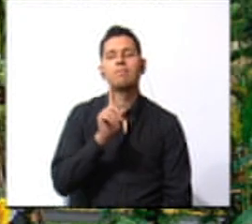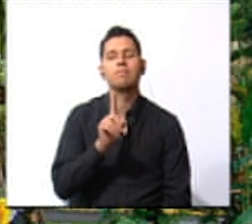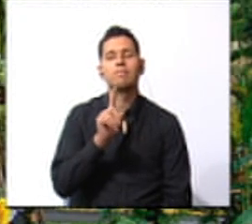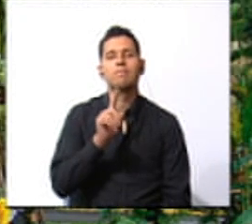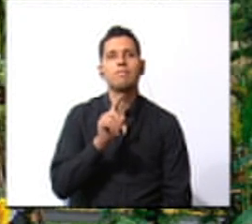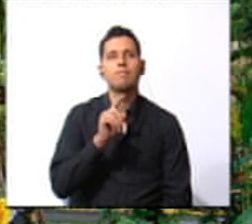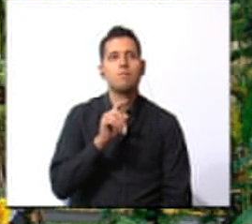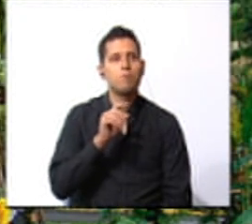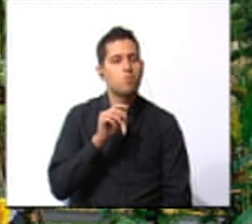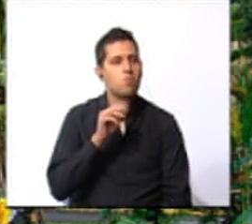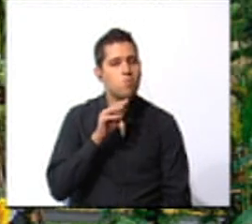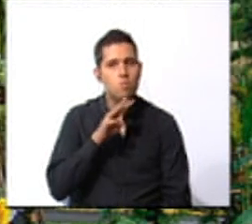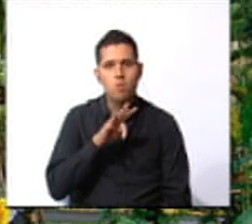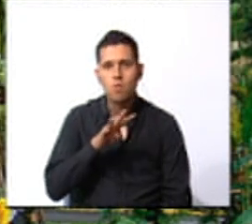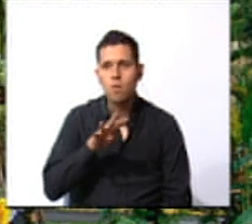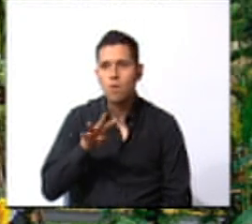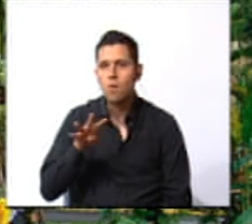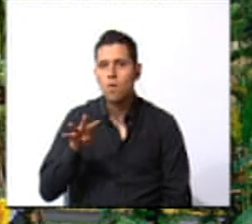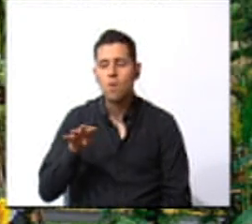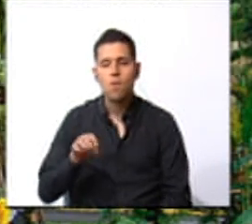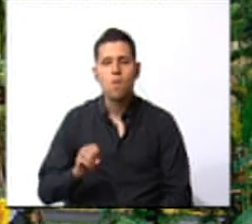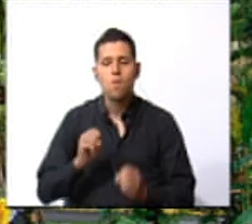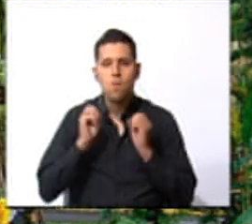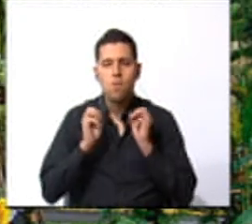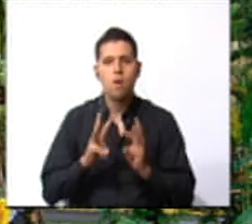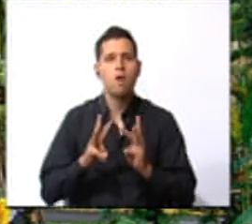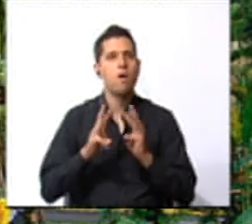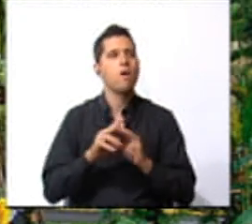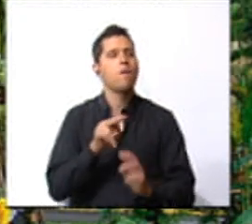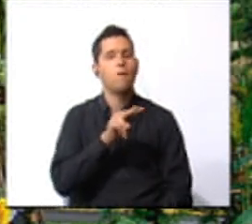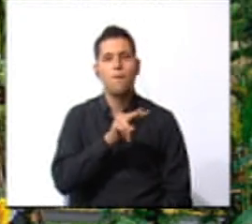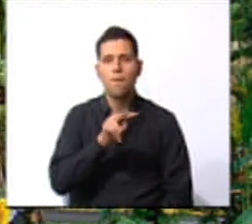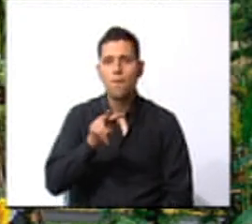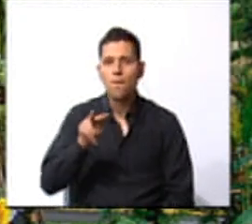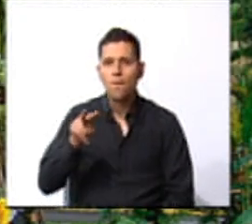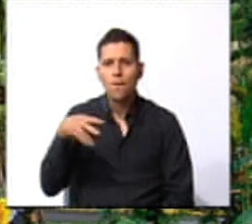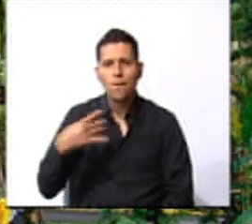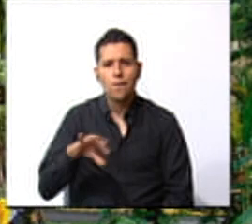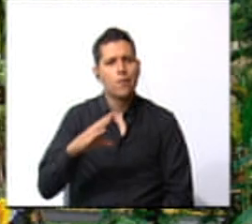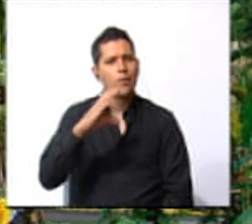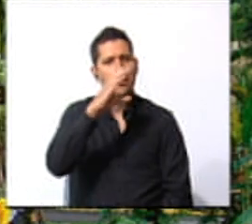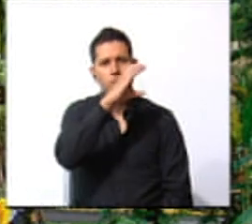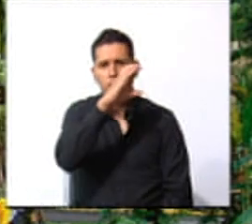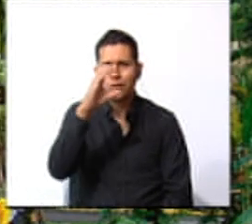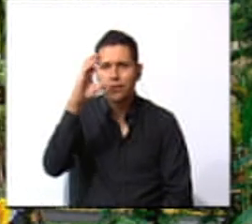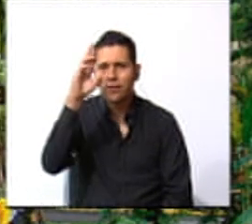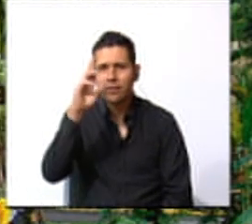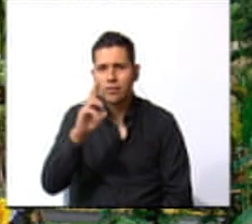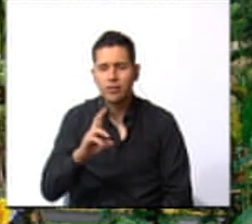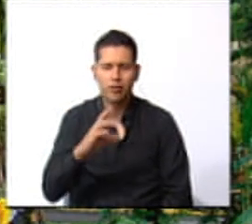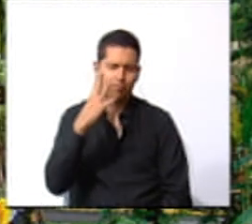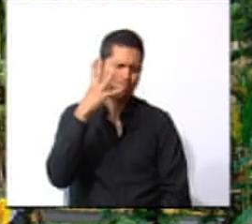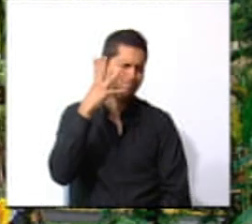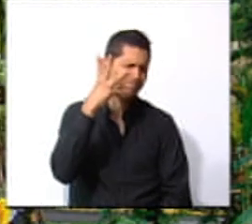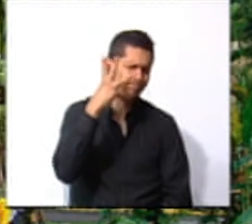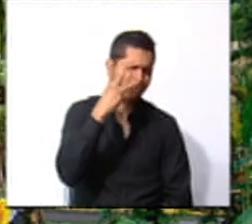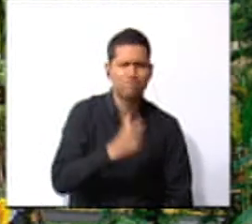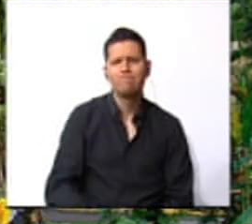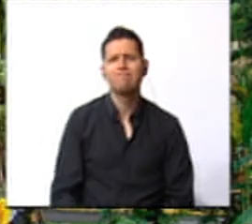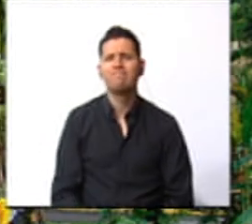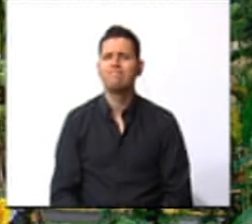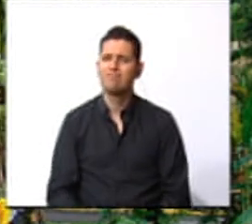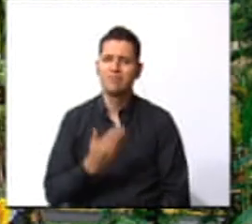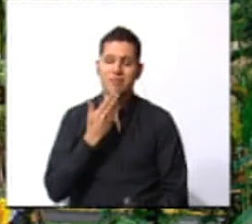Wow, look, Andres. Costa Rica is so beautiful. Good